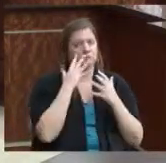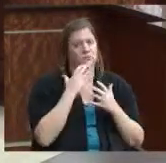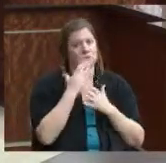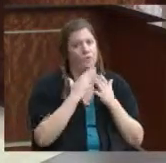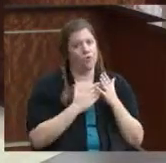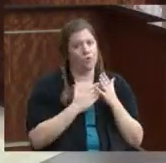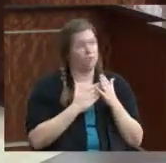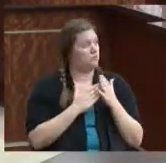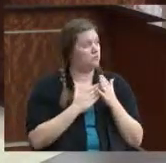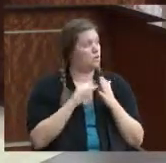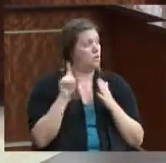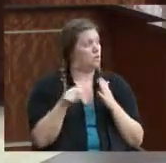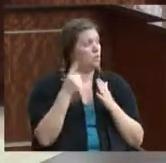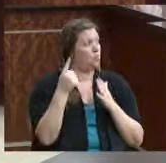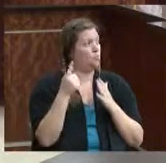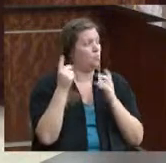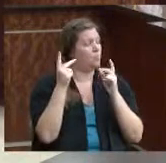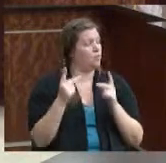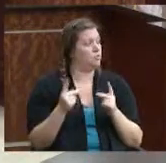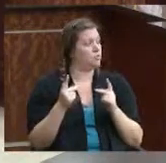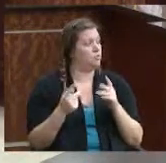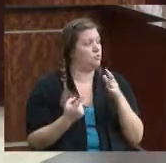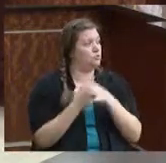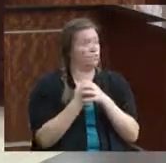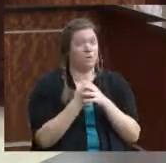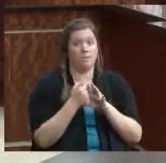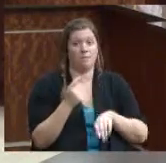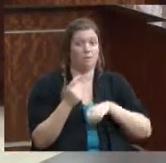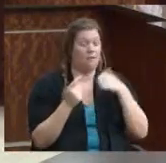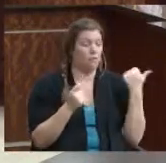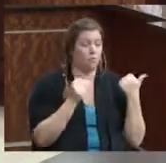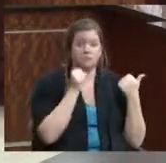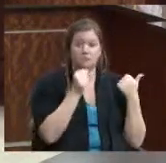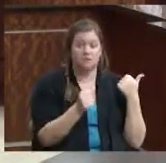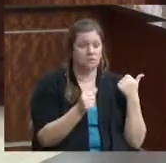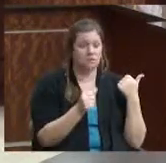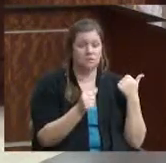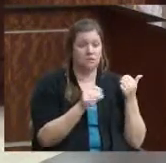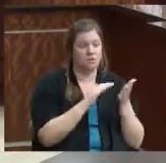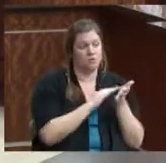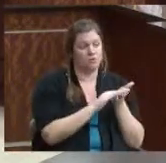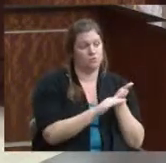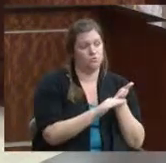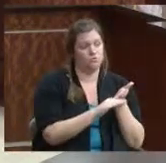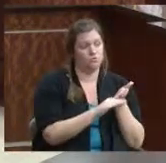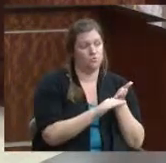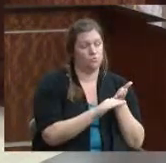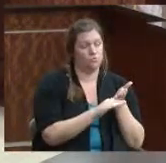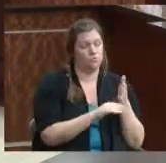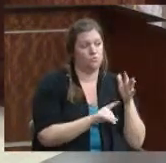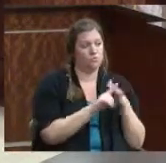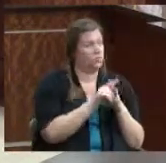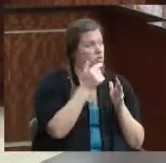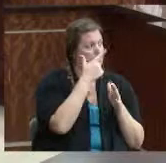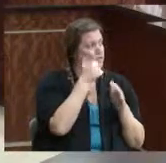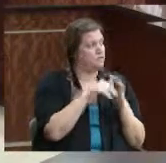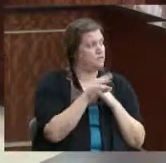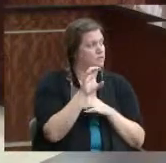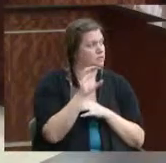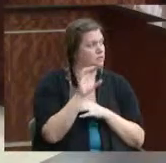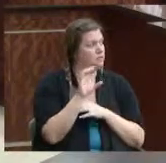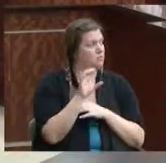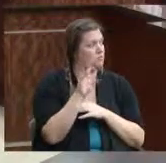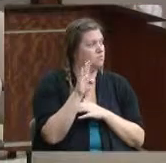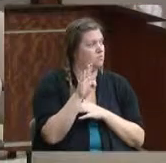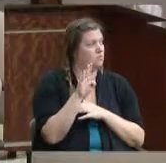part of it is only one of the perpetrators showed up. The other perpetrator was excused from appearing in court because he was in the Chesapeake